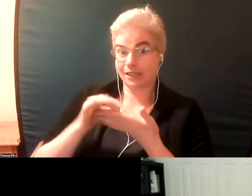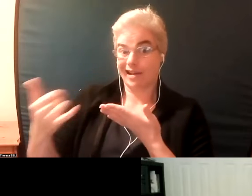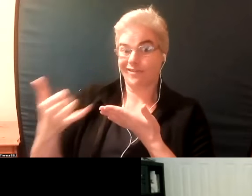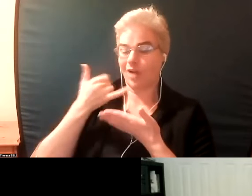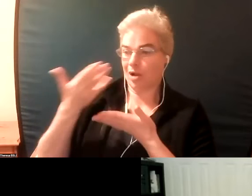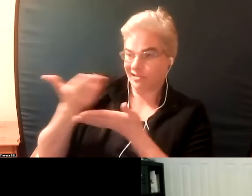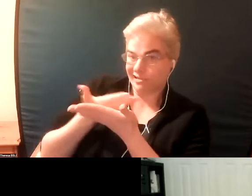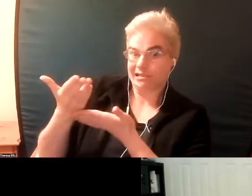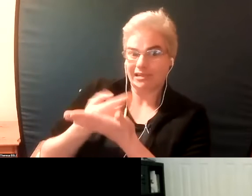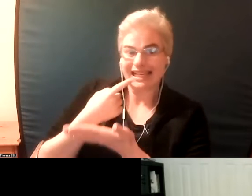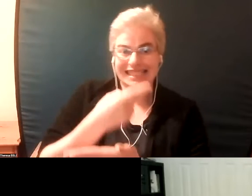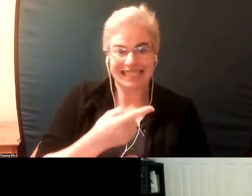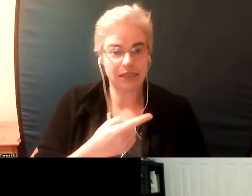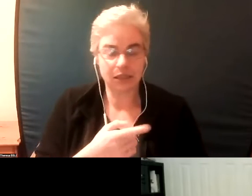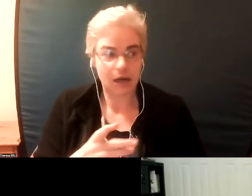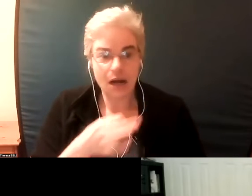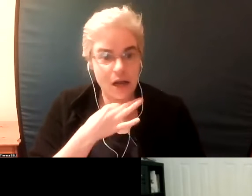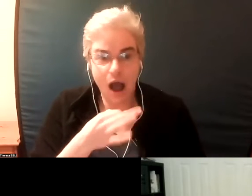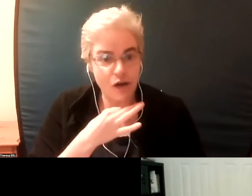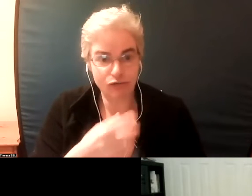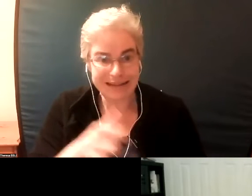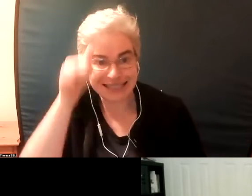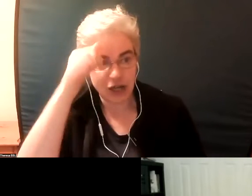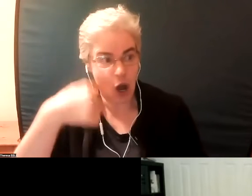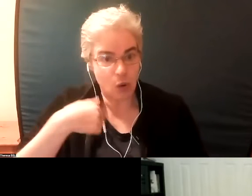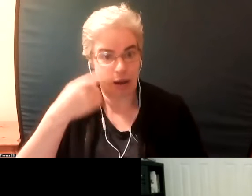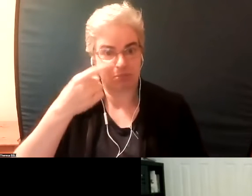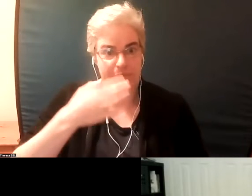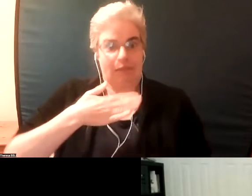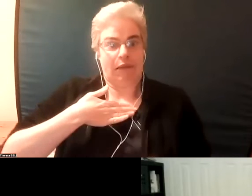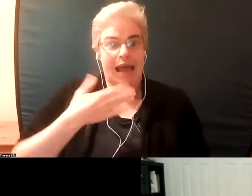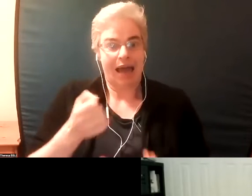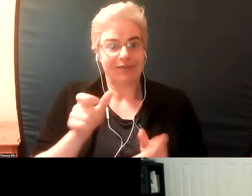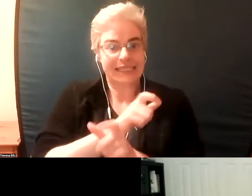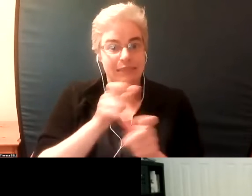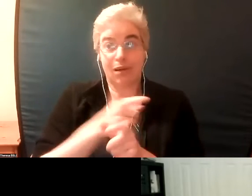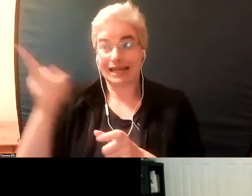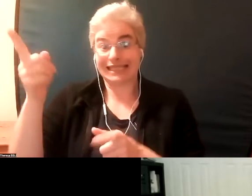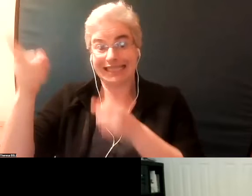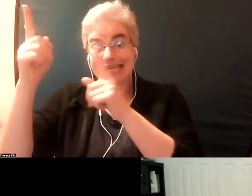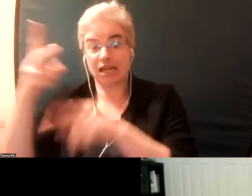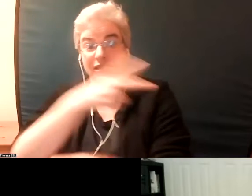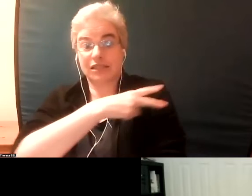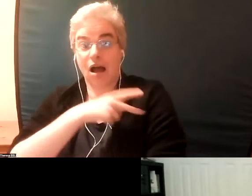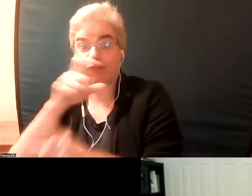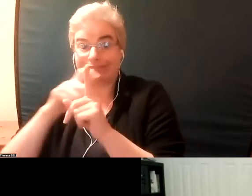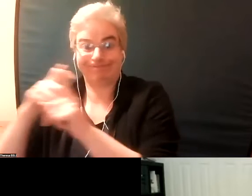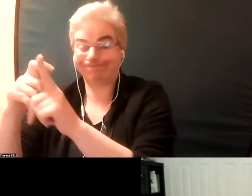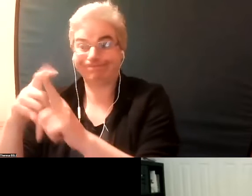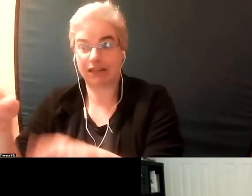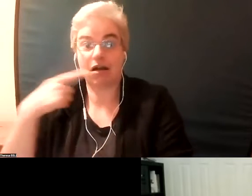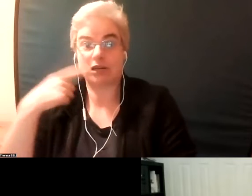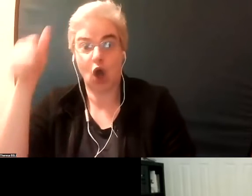and they said they couldn't risk being known to be dyslexic by senior staff in the diocese. They felt that they